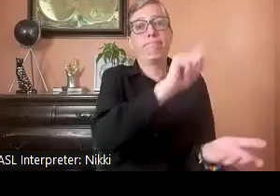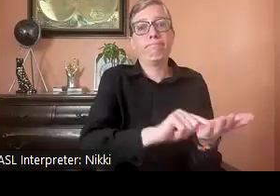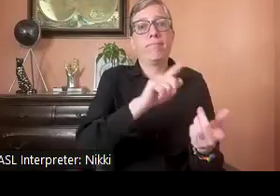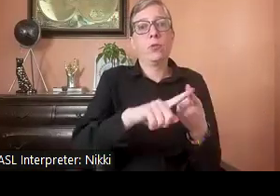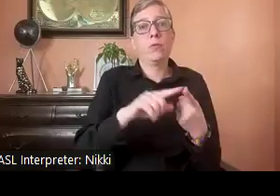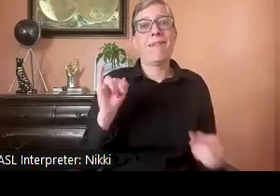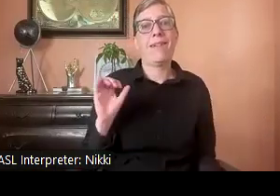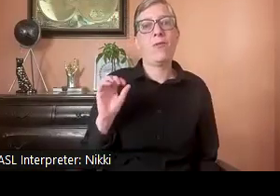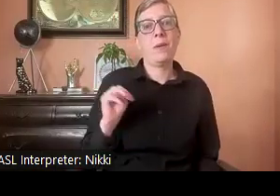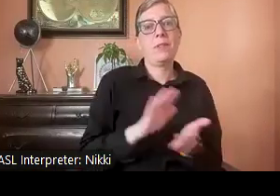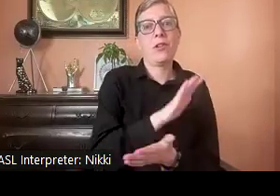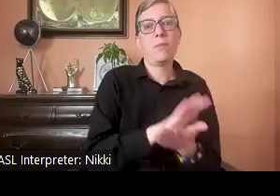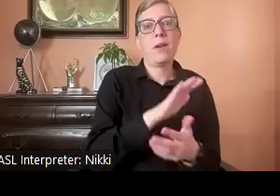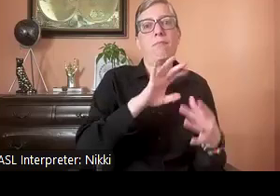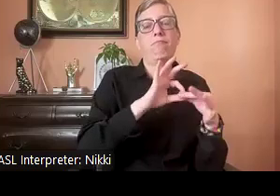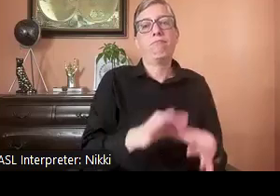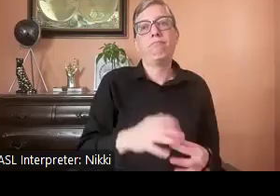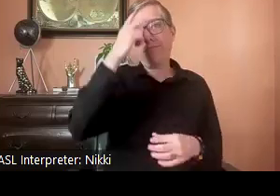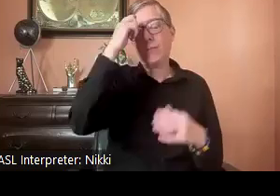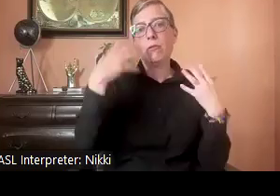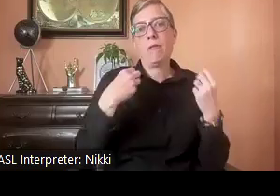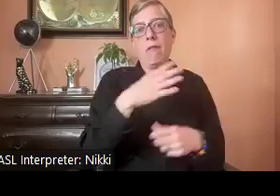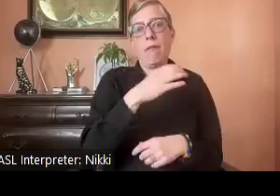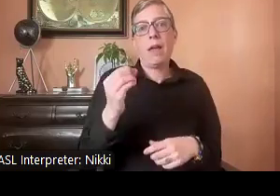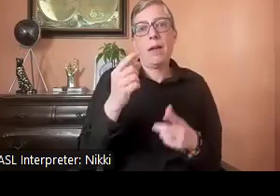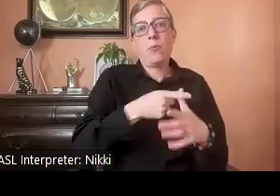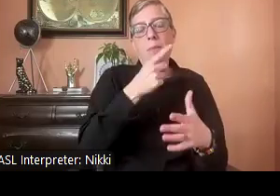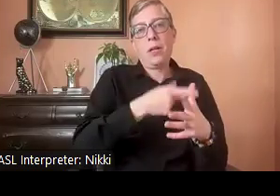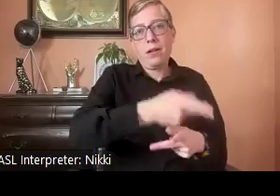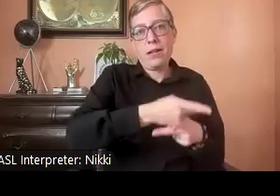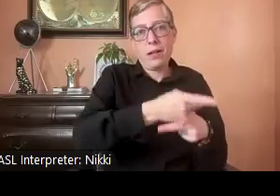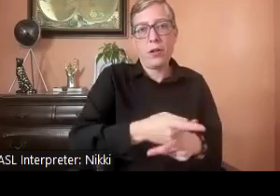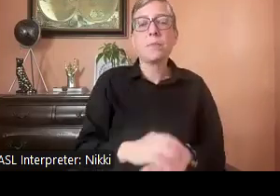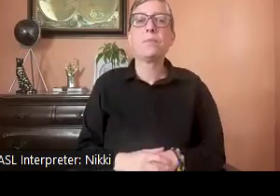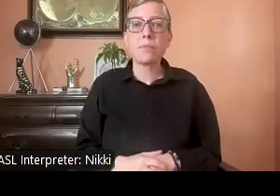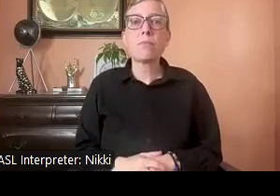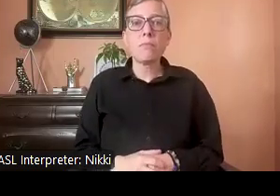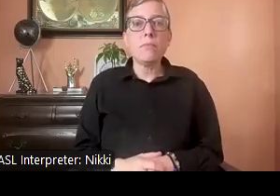creeping up there, which would later become the impetus for collaborative